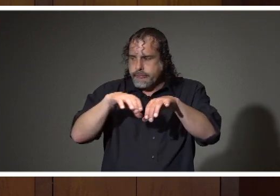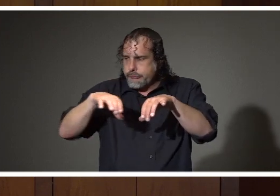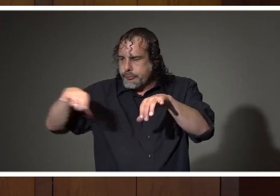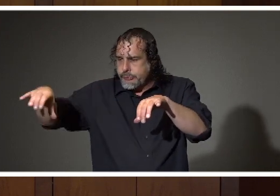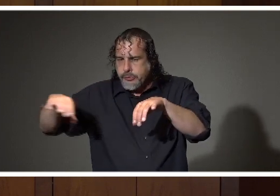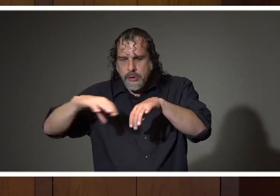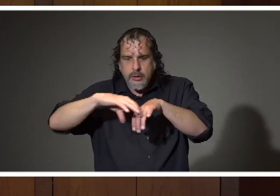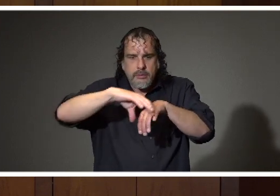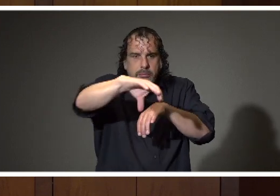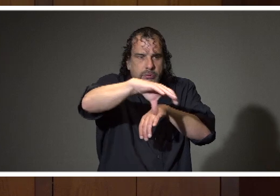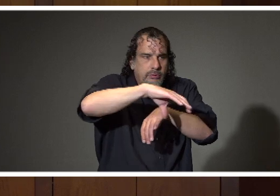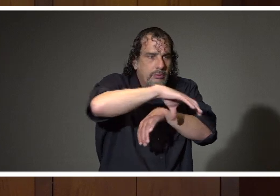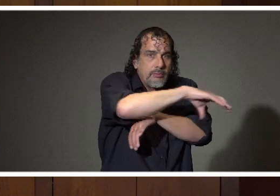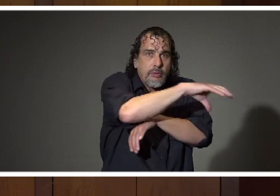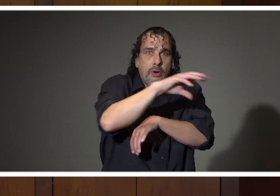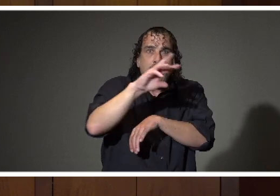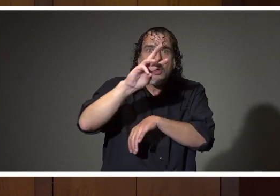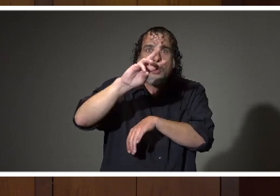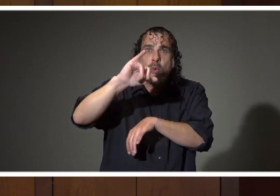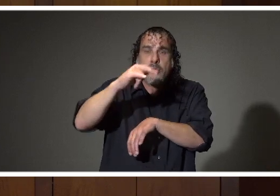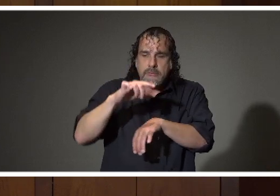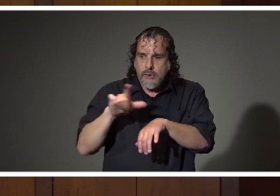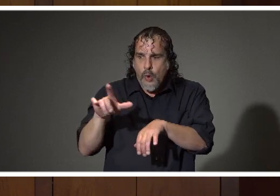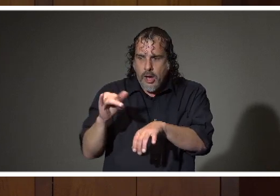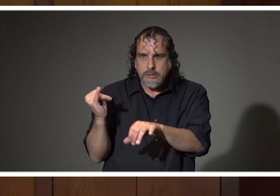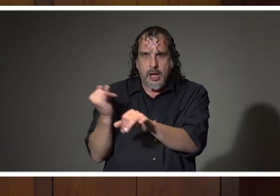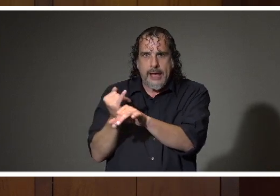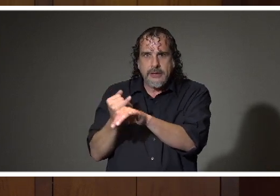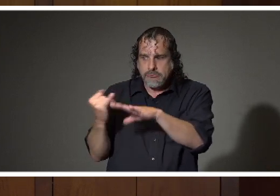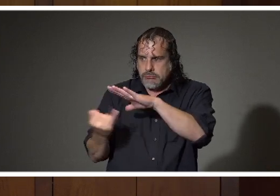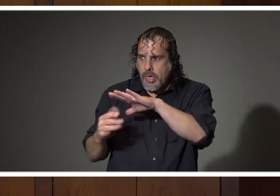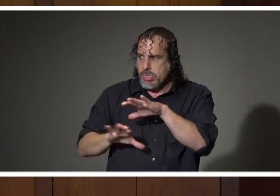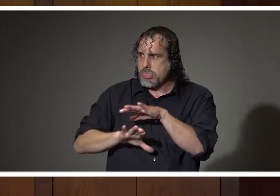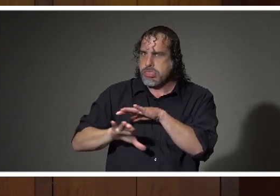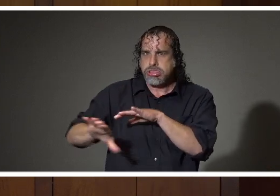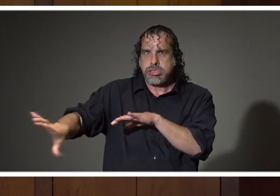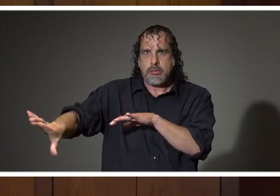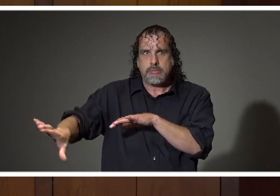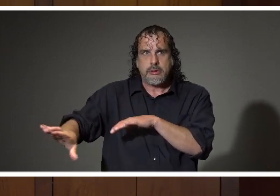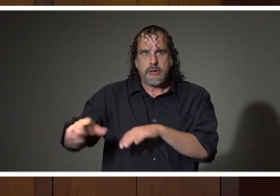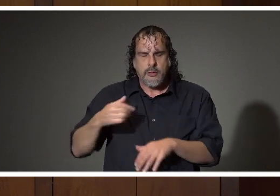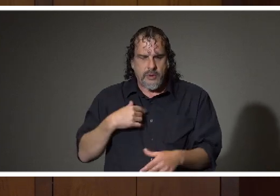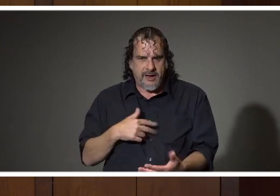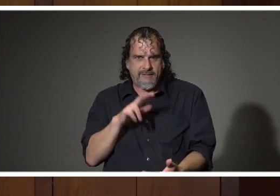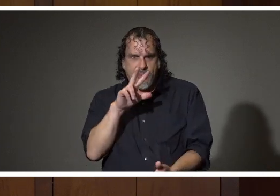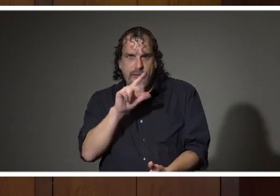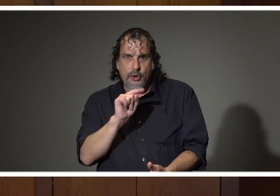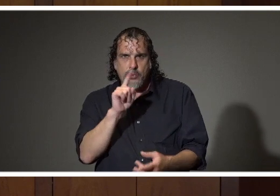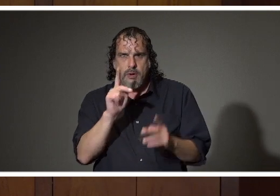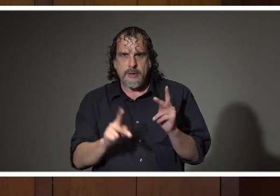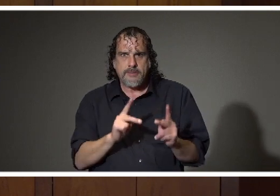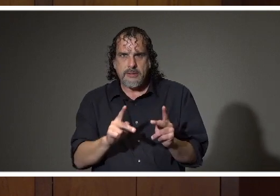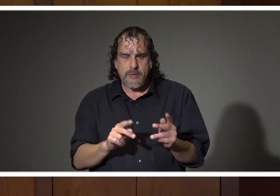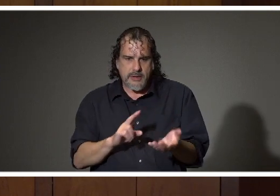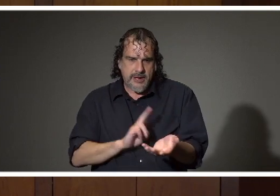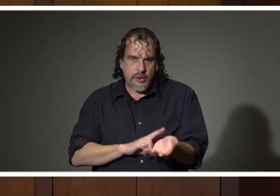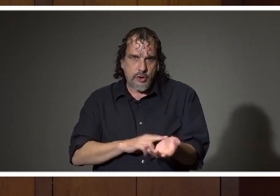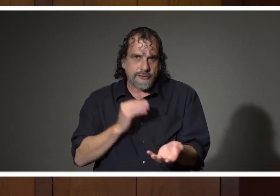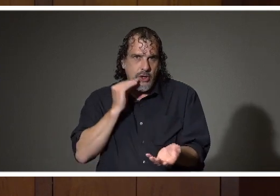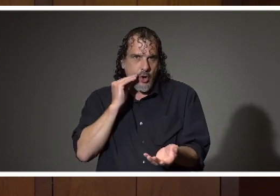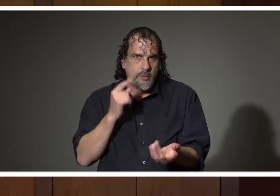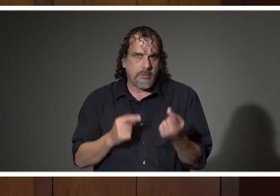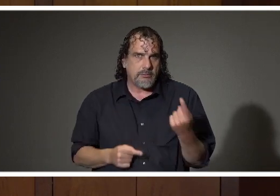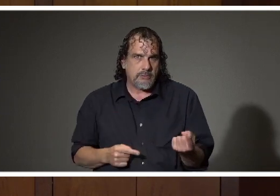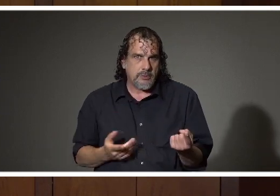work whenever there's already been, I think, if I'm looking here correctly, 31 cases at 2 long-term care